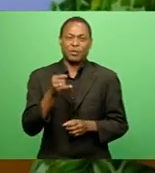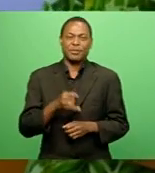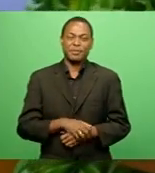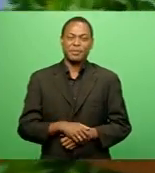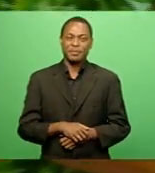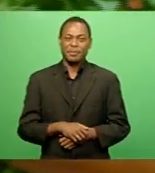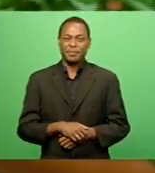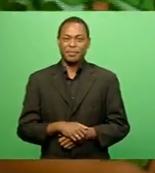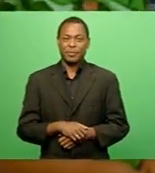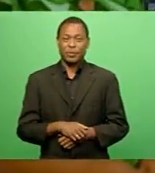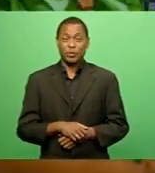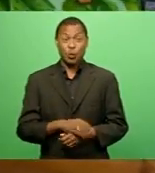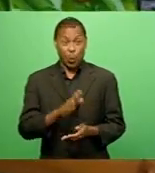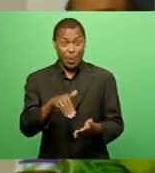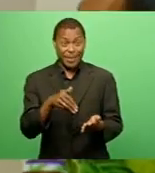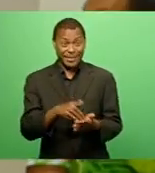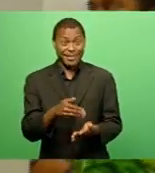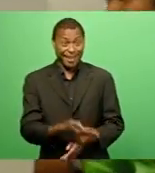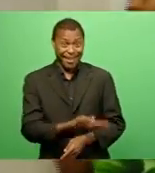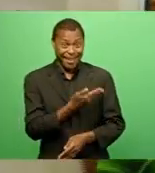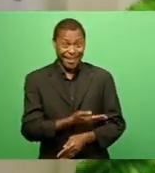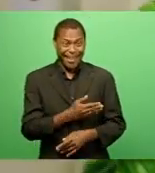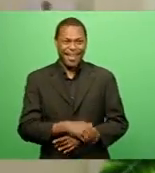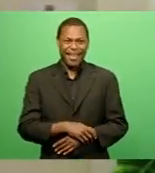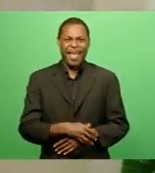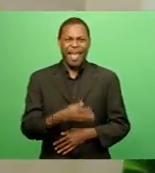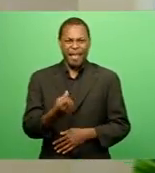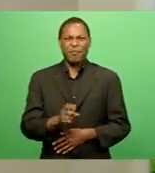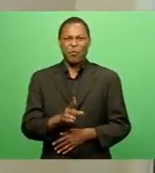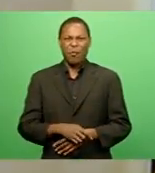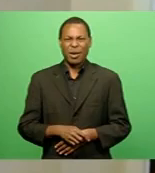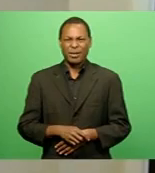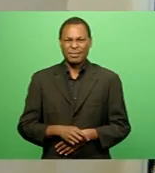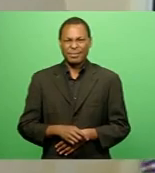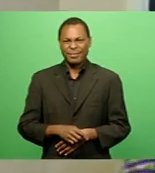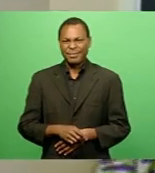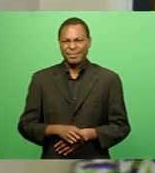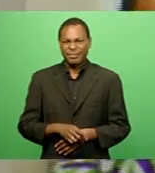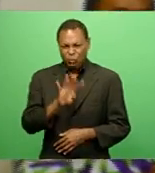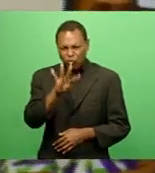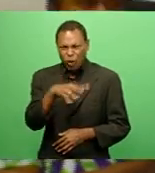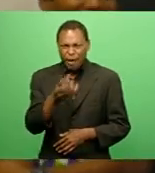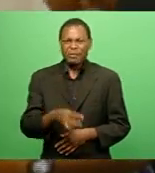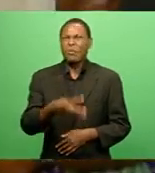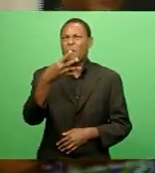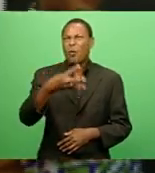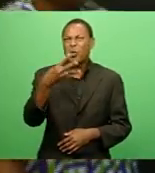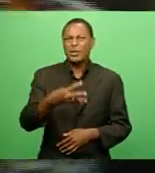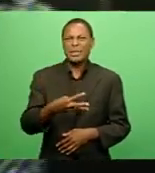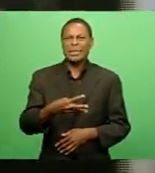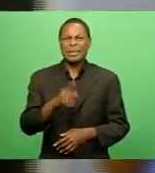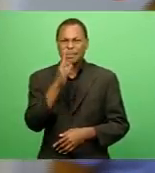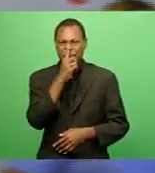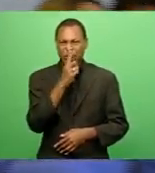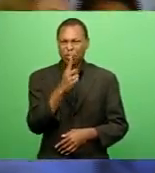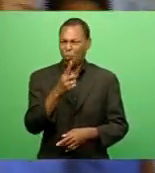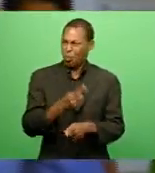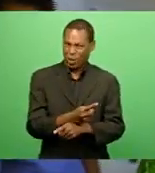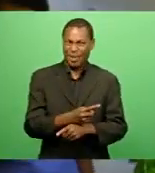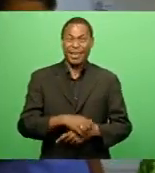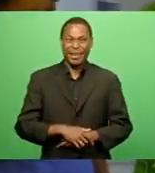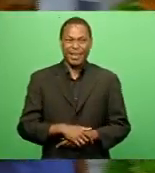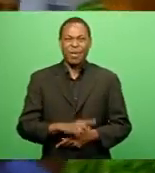This center will provide dialysis treatment for approximately 40 patients a week, with 180